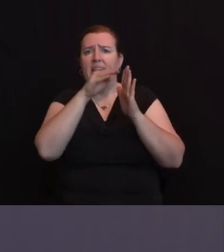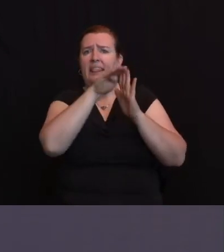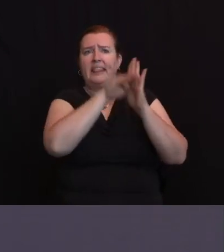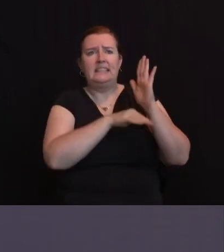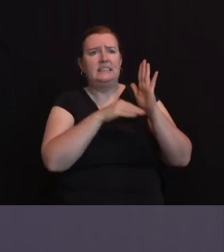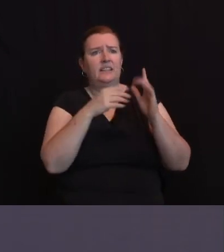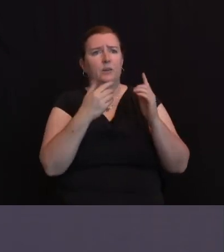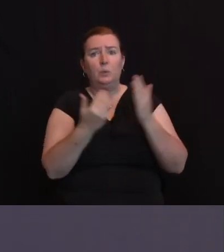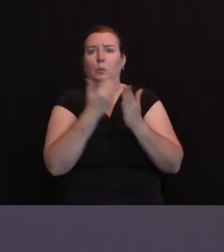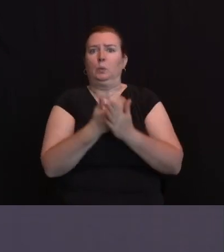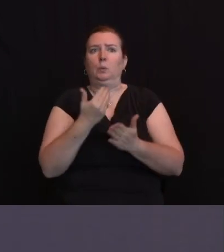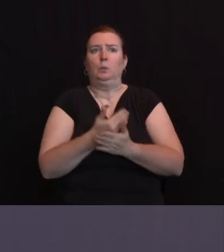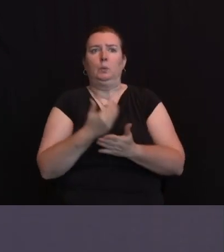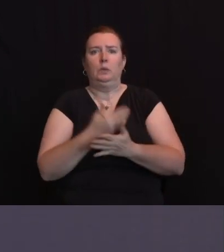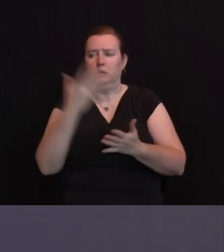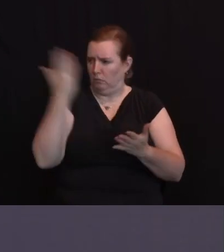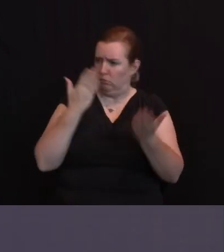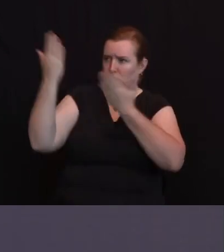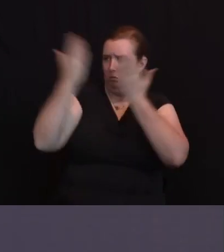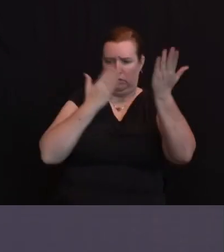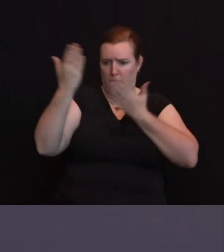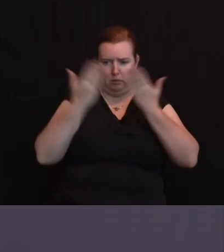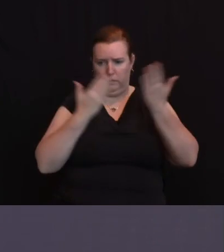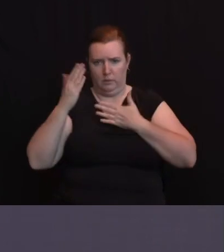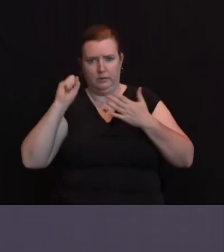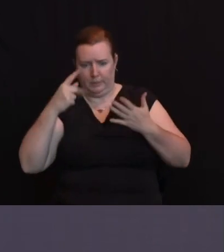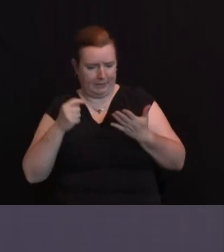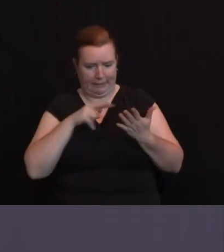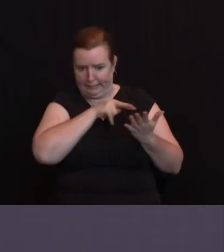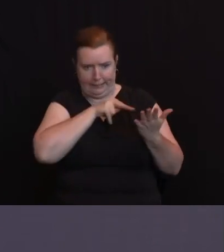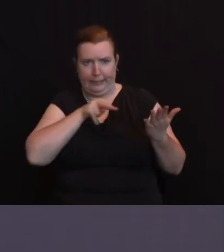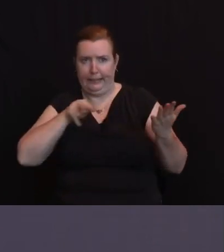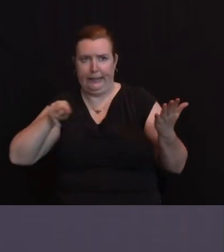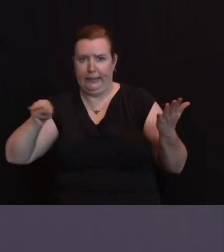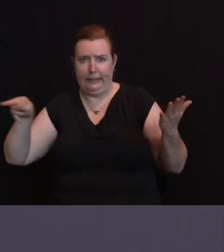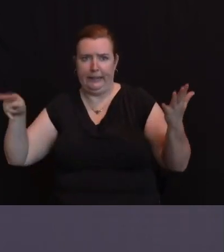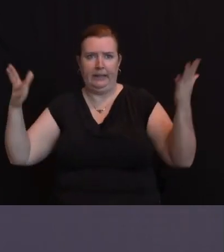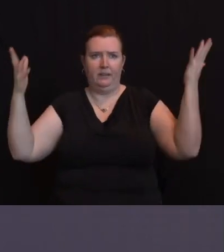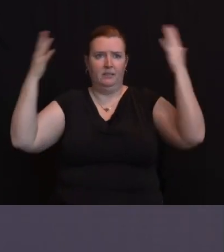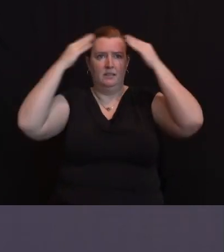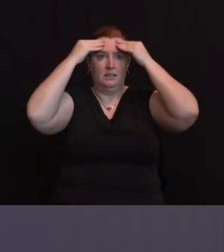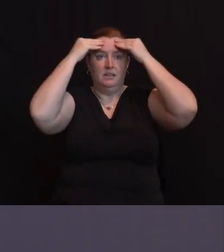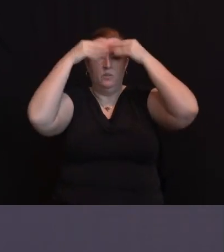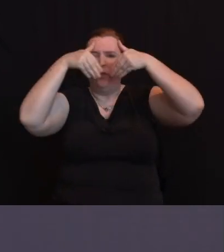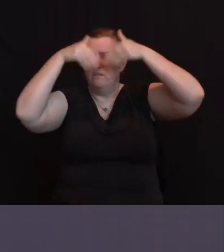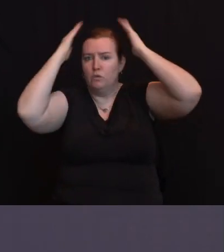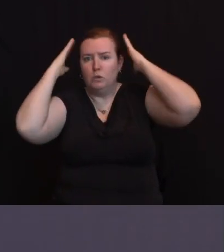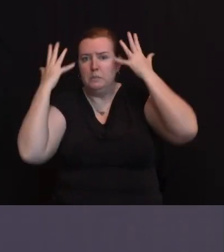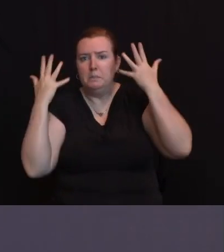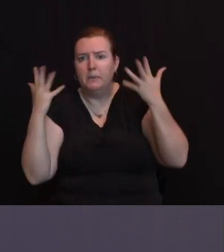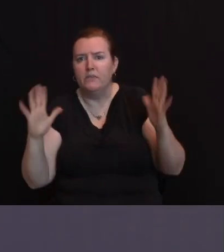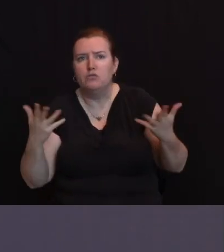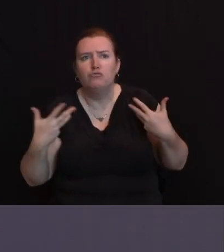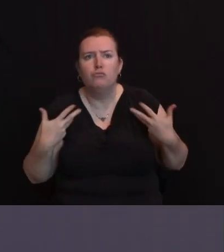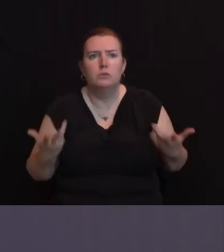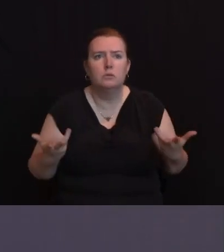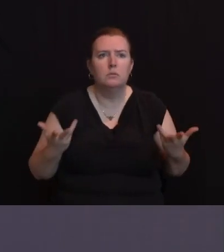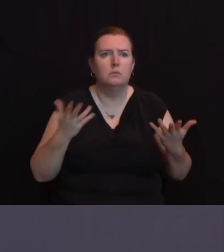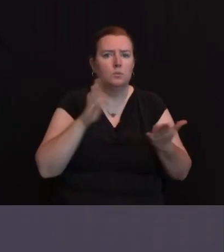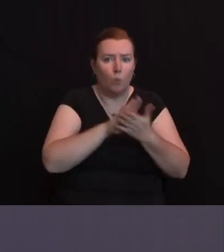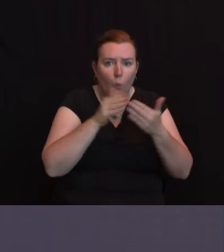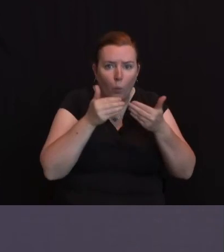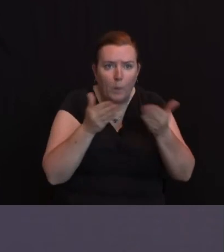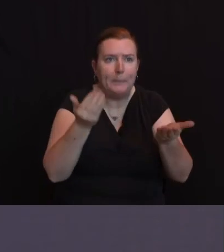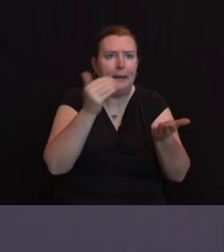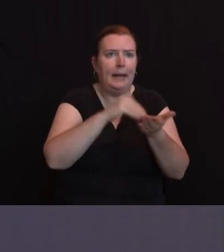not being given enough time to adjust their plans properly as they try to get ready to reopen school. What is your